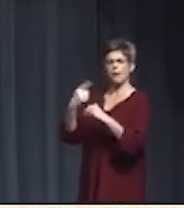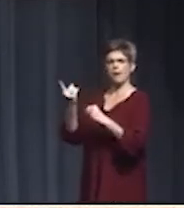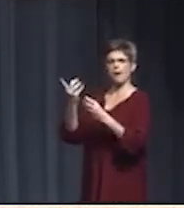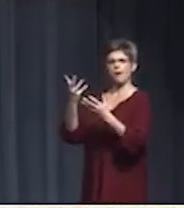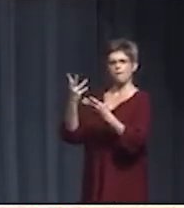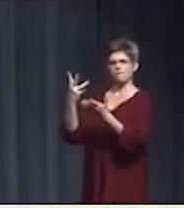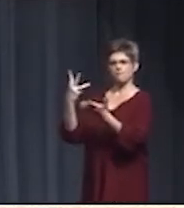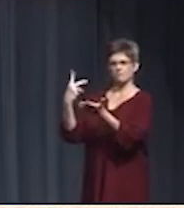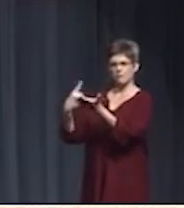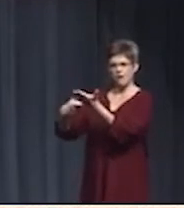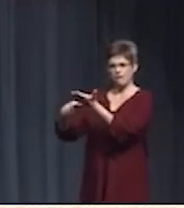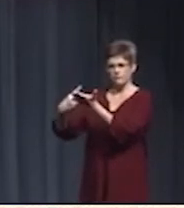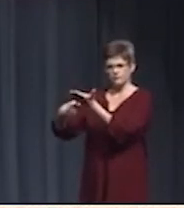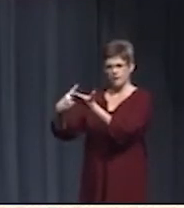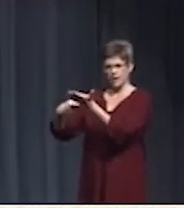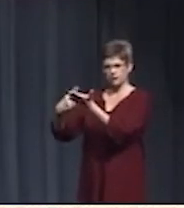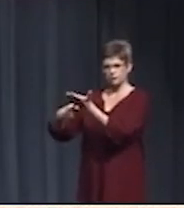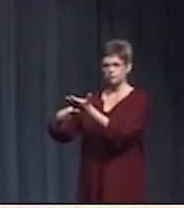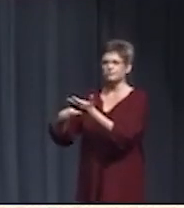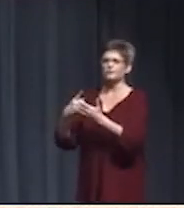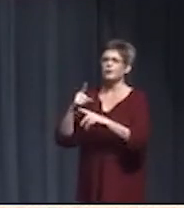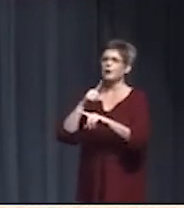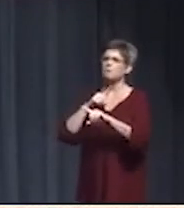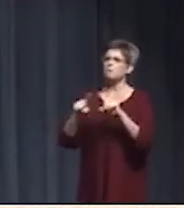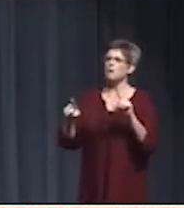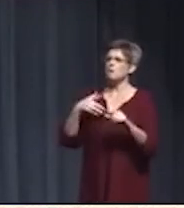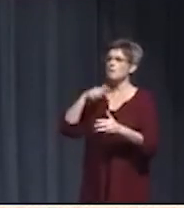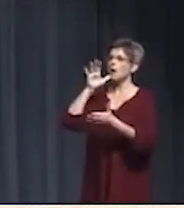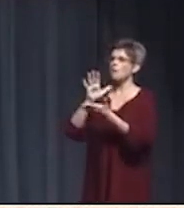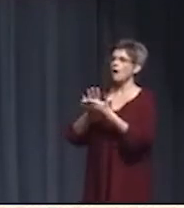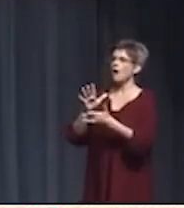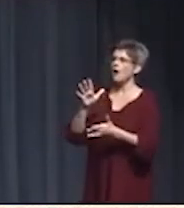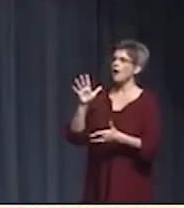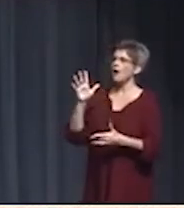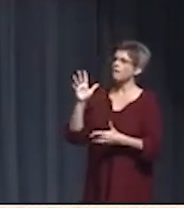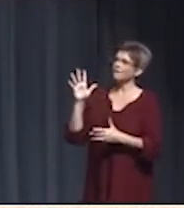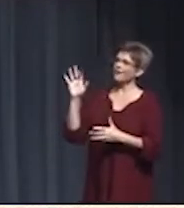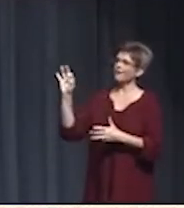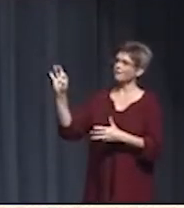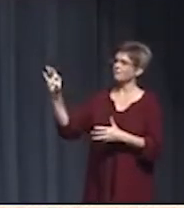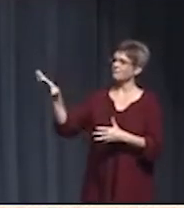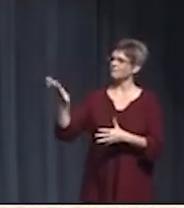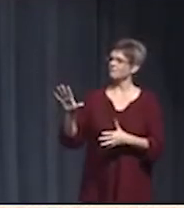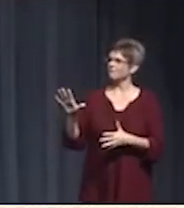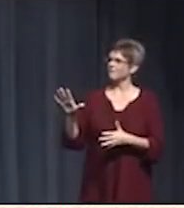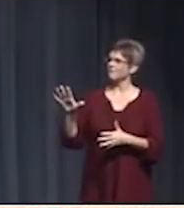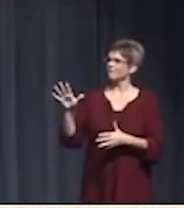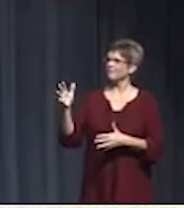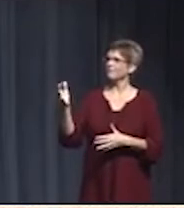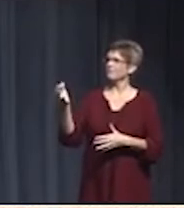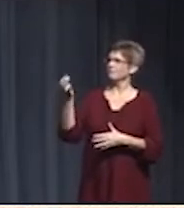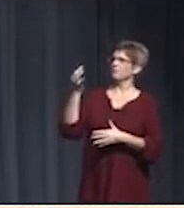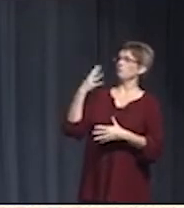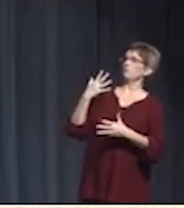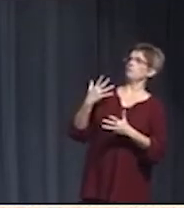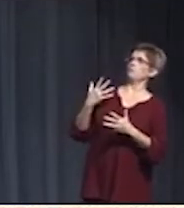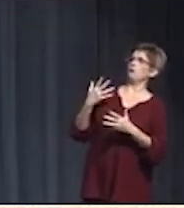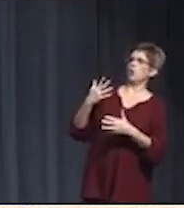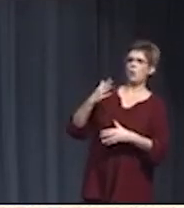idea. Again, ladies, outthink them. You're smarter than we are.